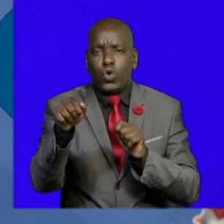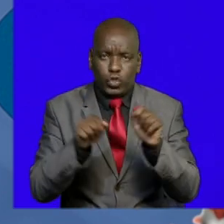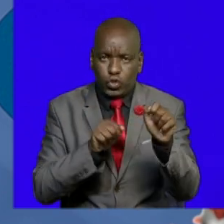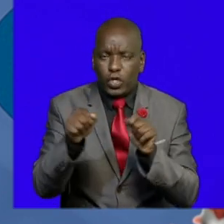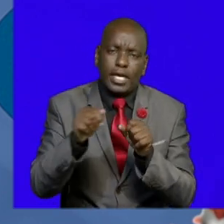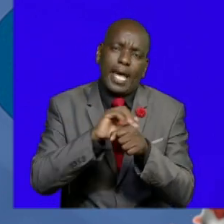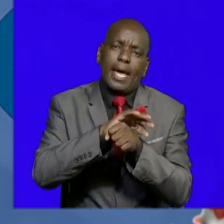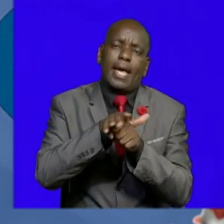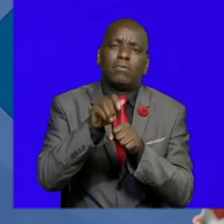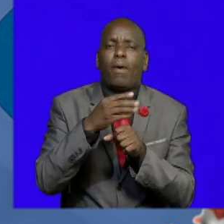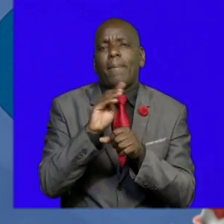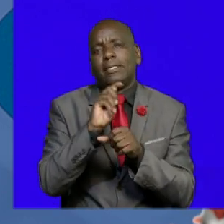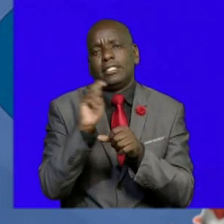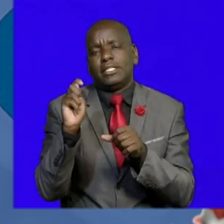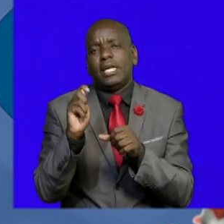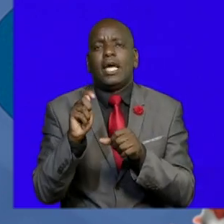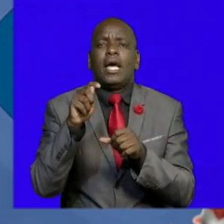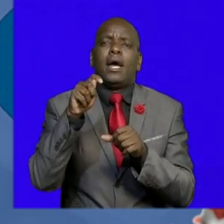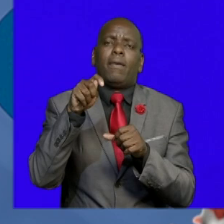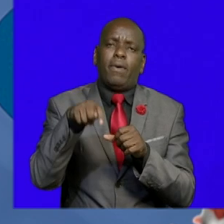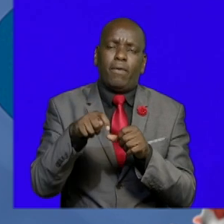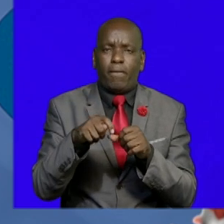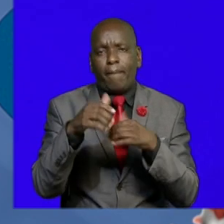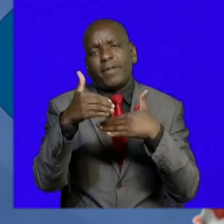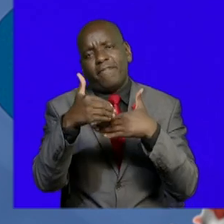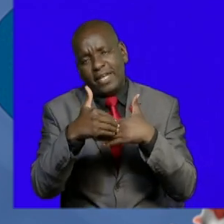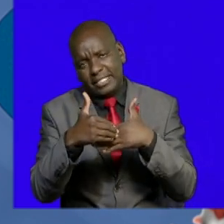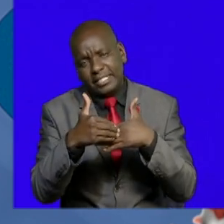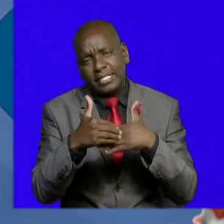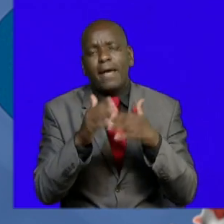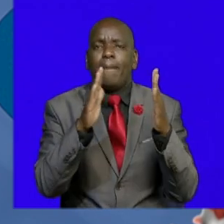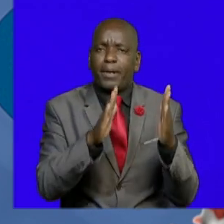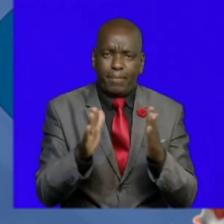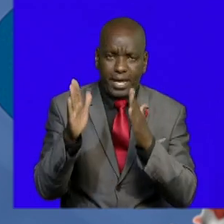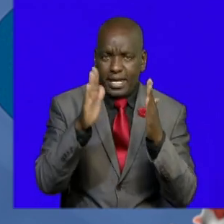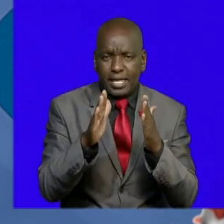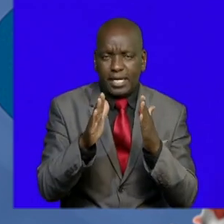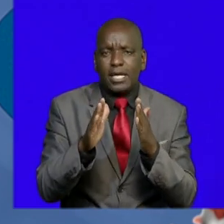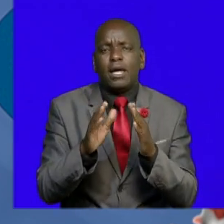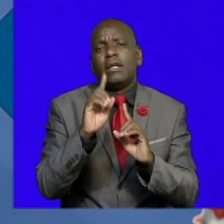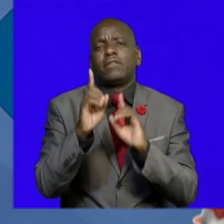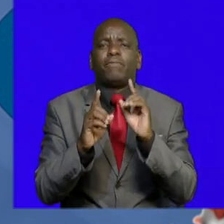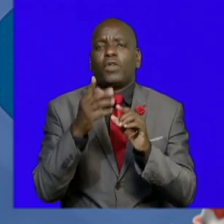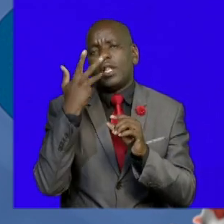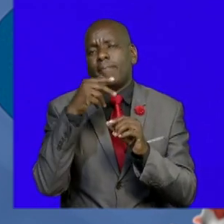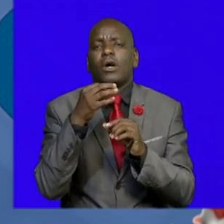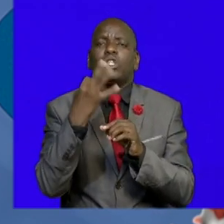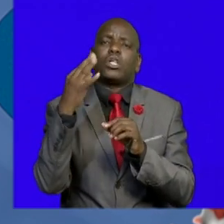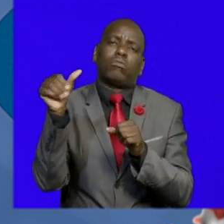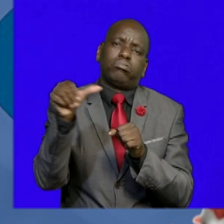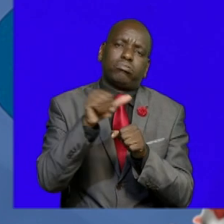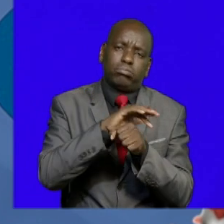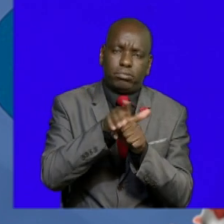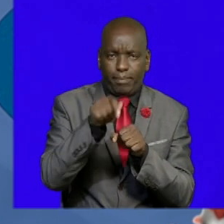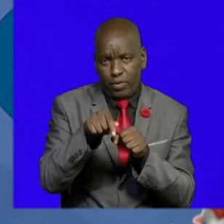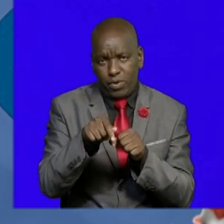the pandemic, but of also preventing and preparing for a potential third